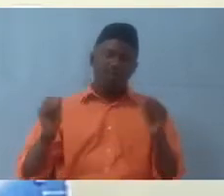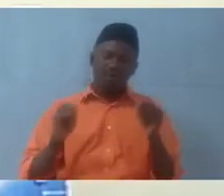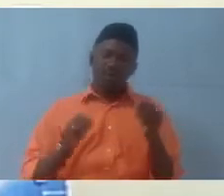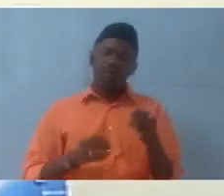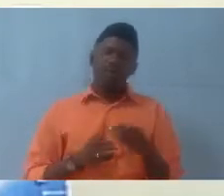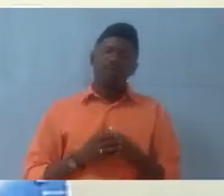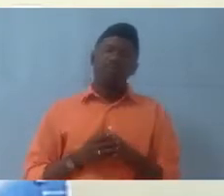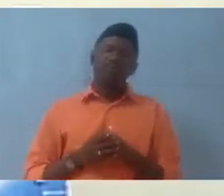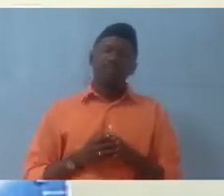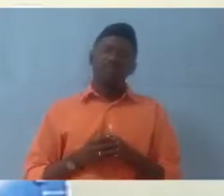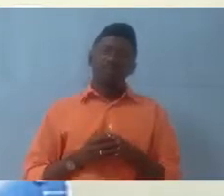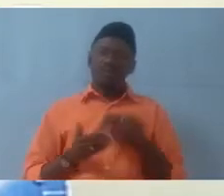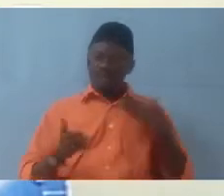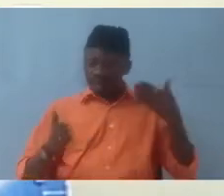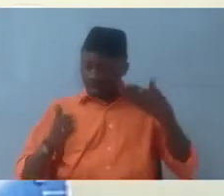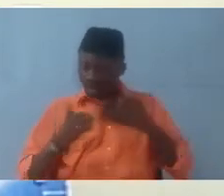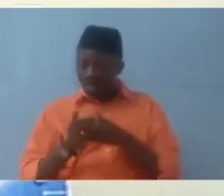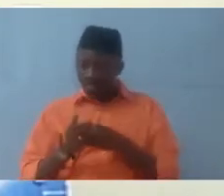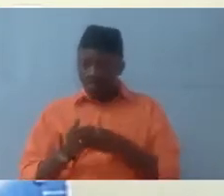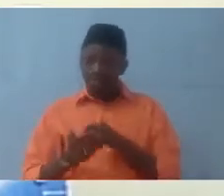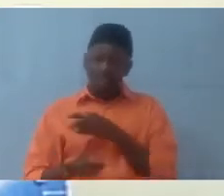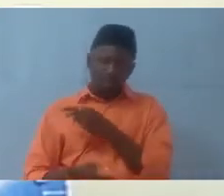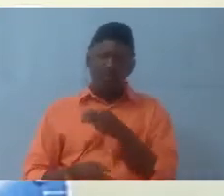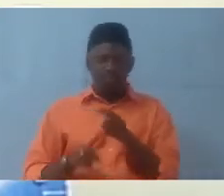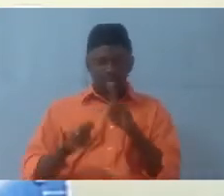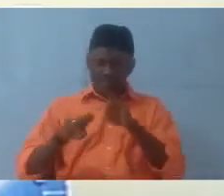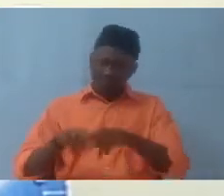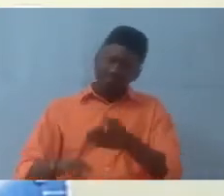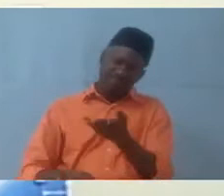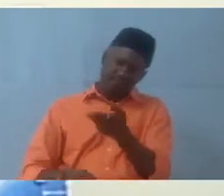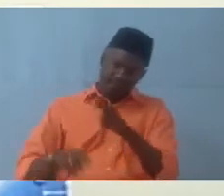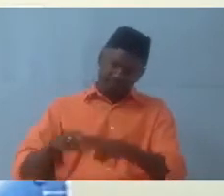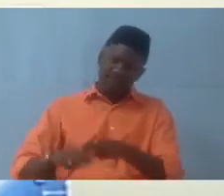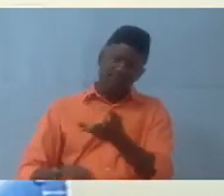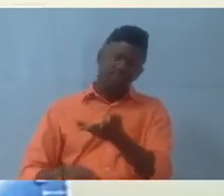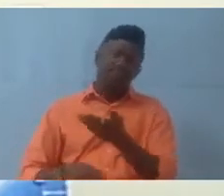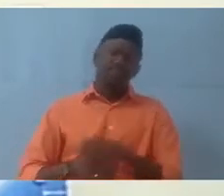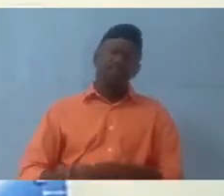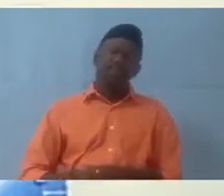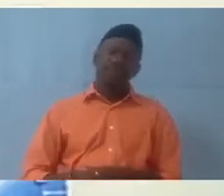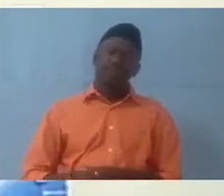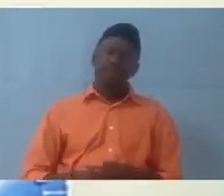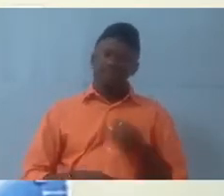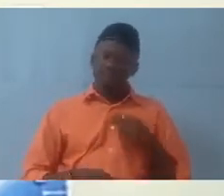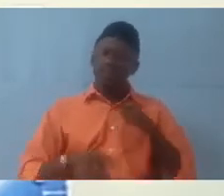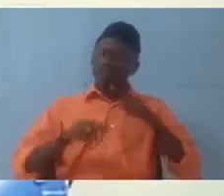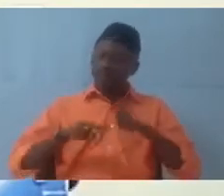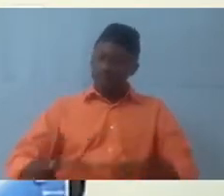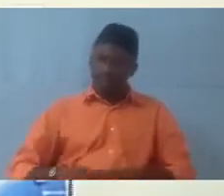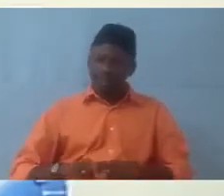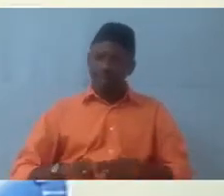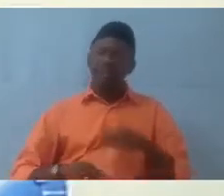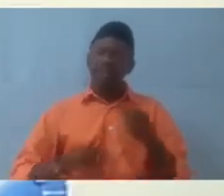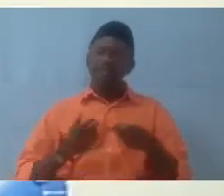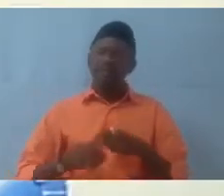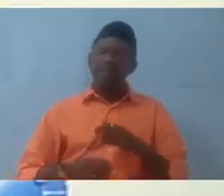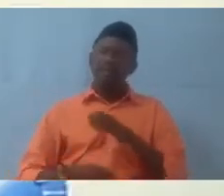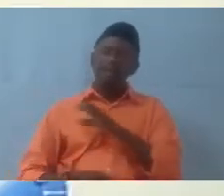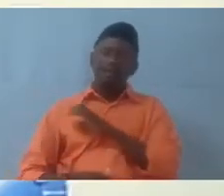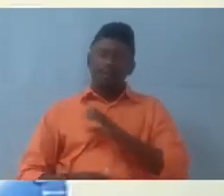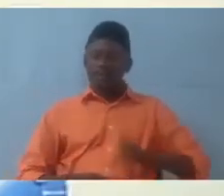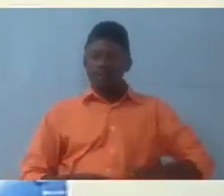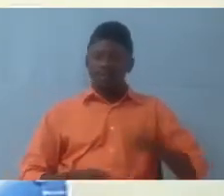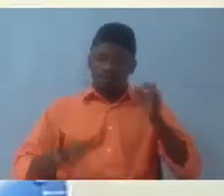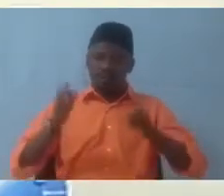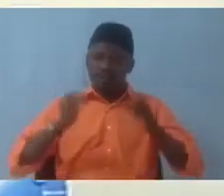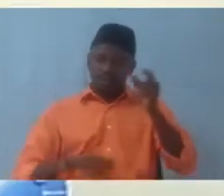gannaaw. So I came and then they asked me to sit down. Ma ñew na ñu né ma togal. I sat down and then the Chief Justice at the time just rose. Ma tok